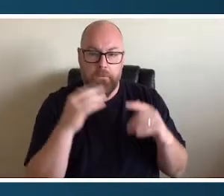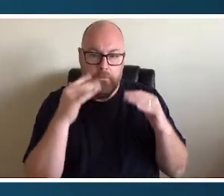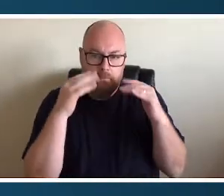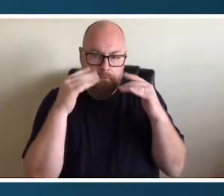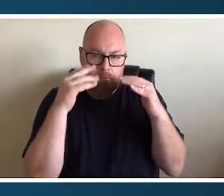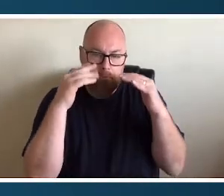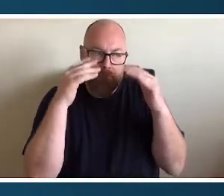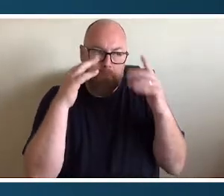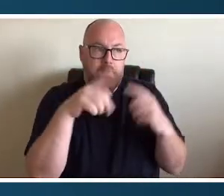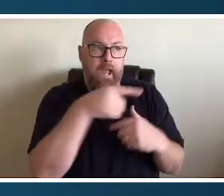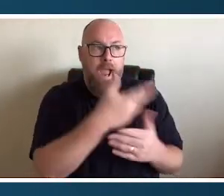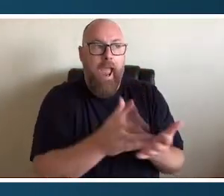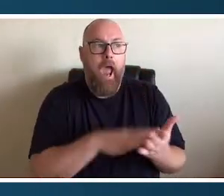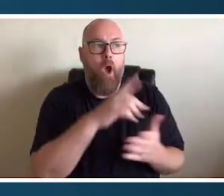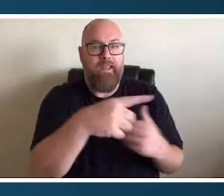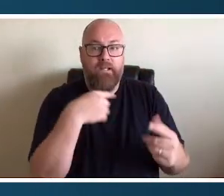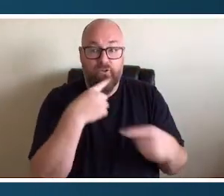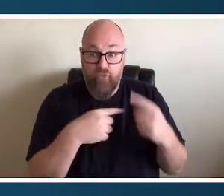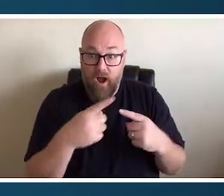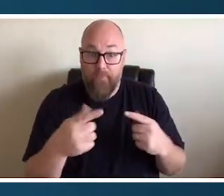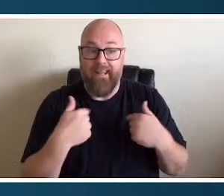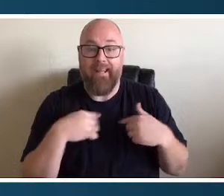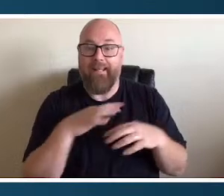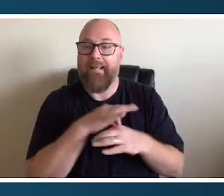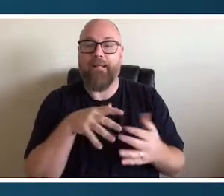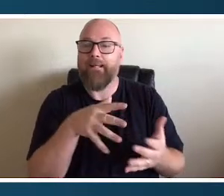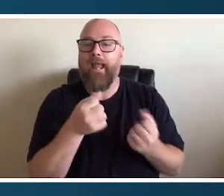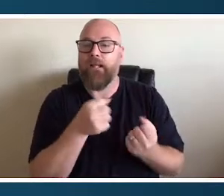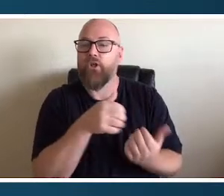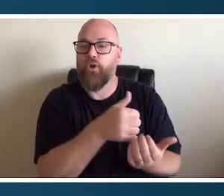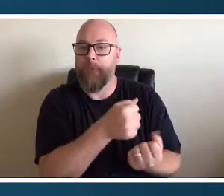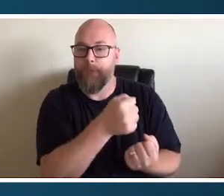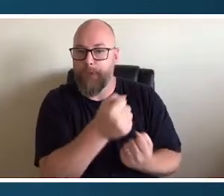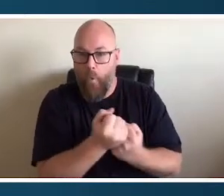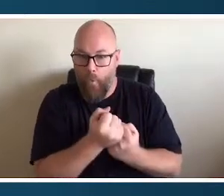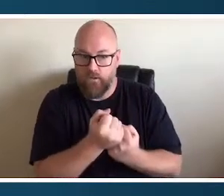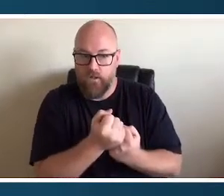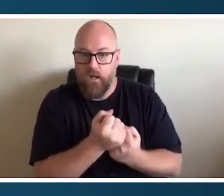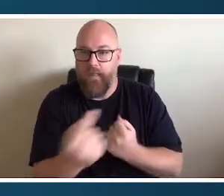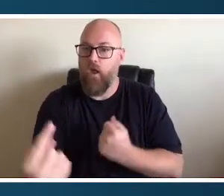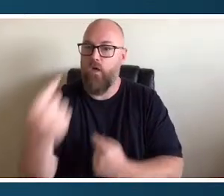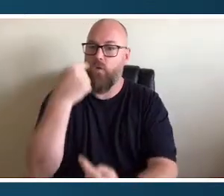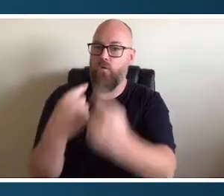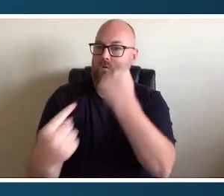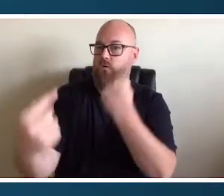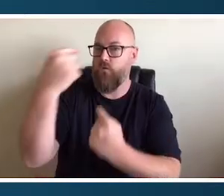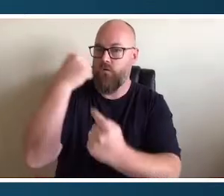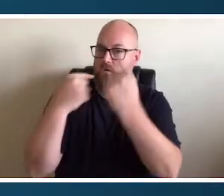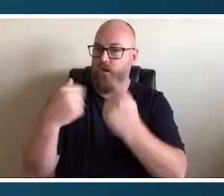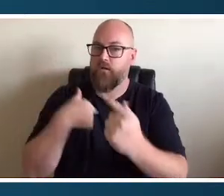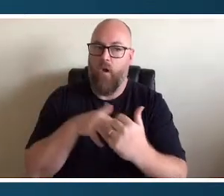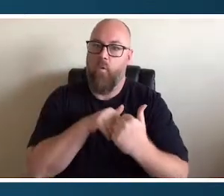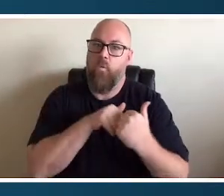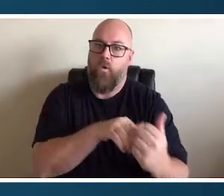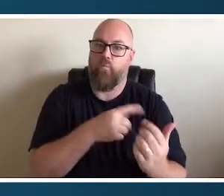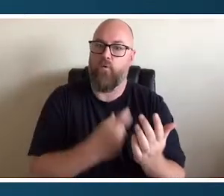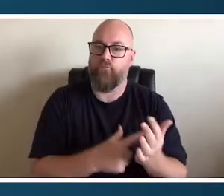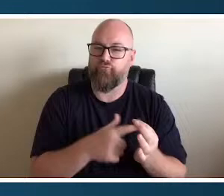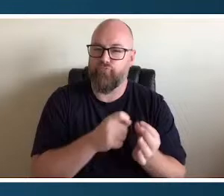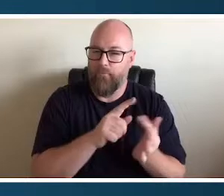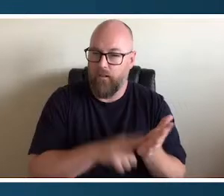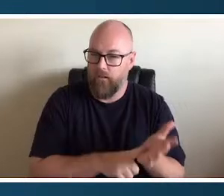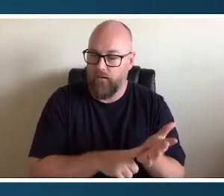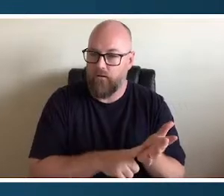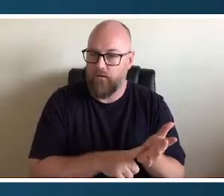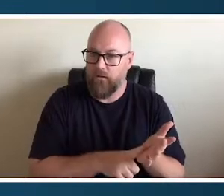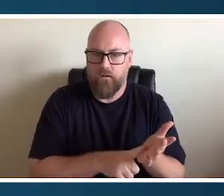described how, instead of finding support, they were met with accusations of colluding with the rebel forces. When